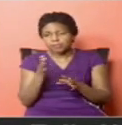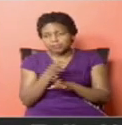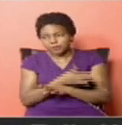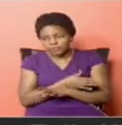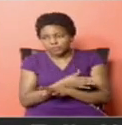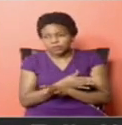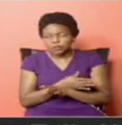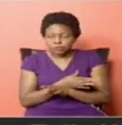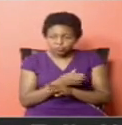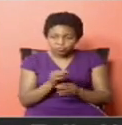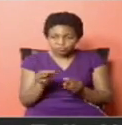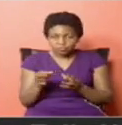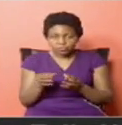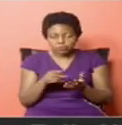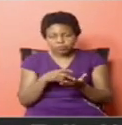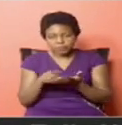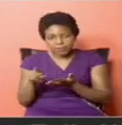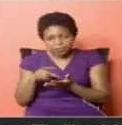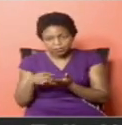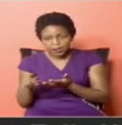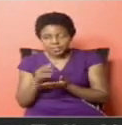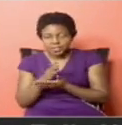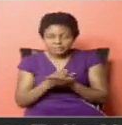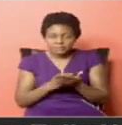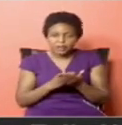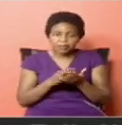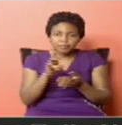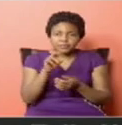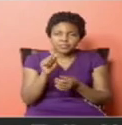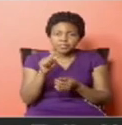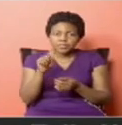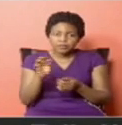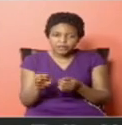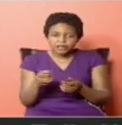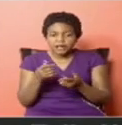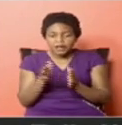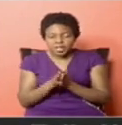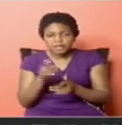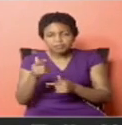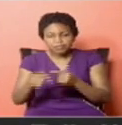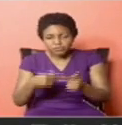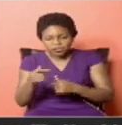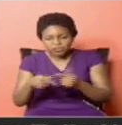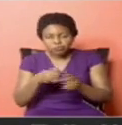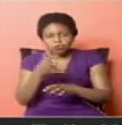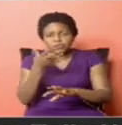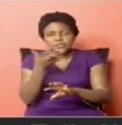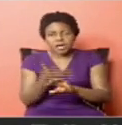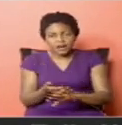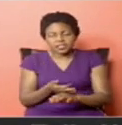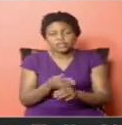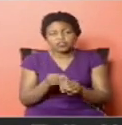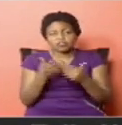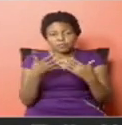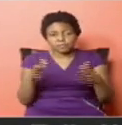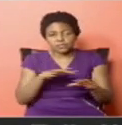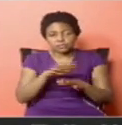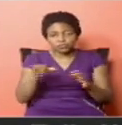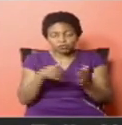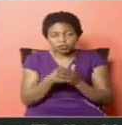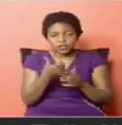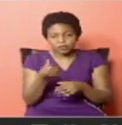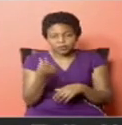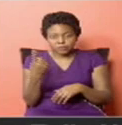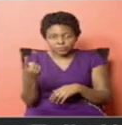move at a certain rate, and the processes would rather take long to cover all the 61 districts. But in the face